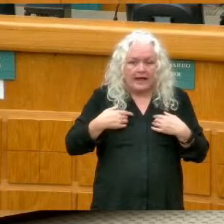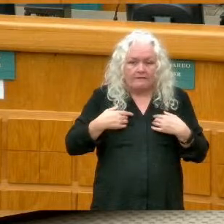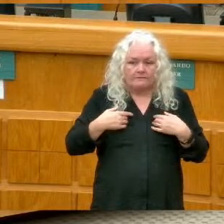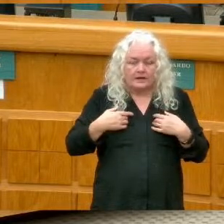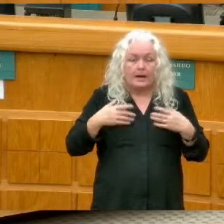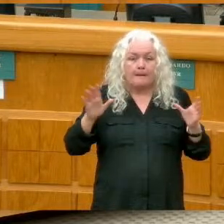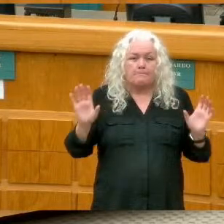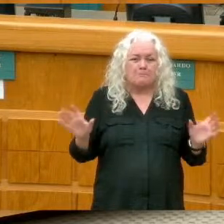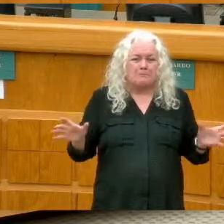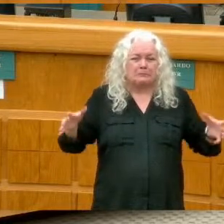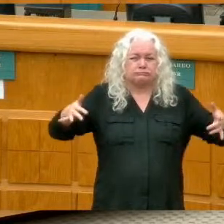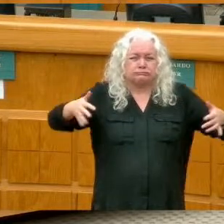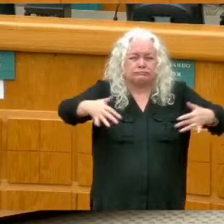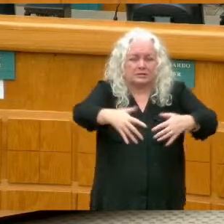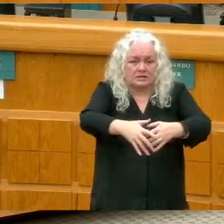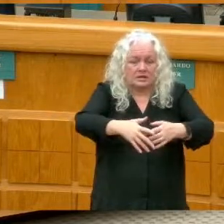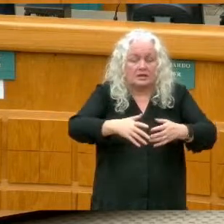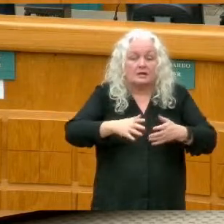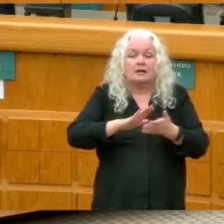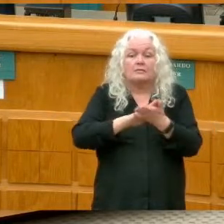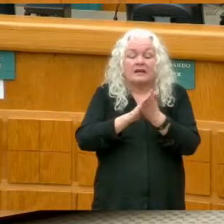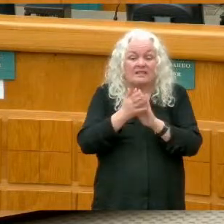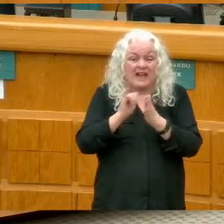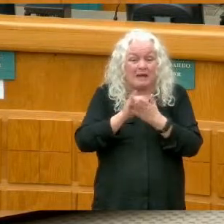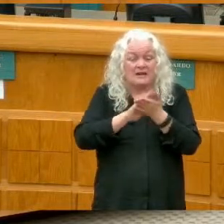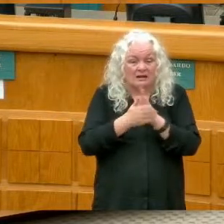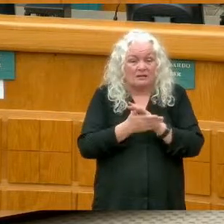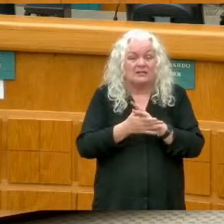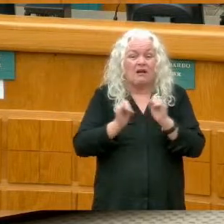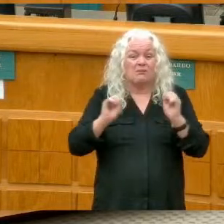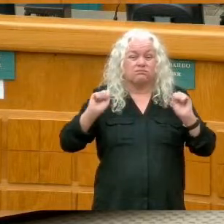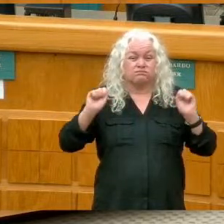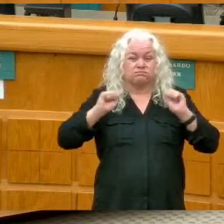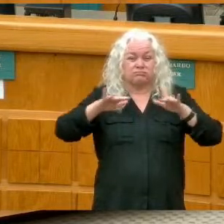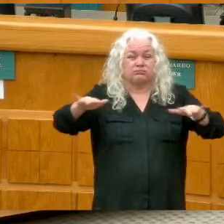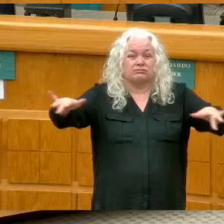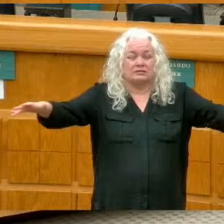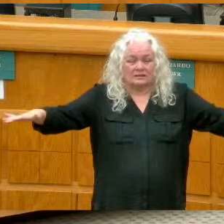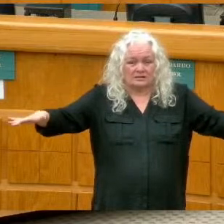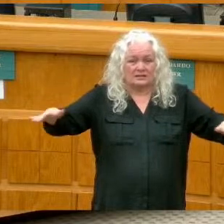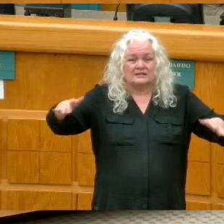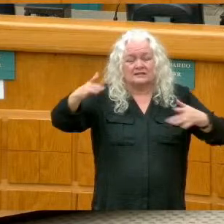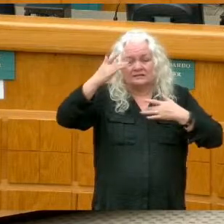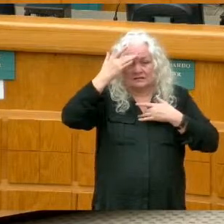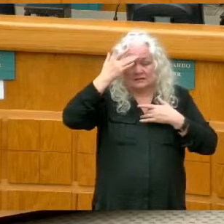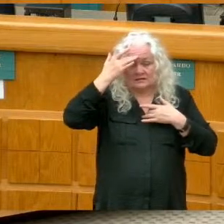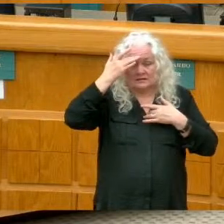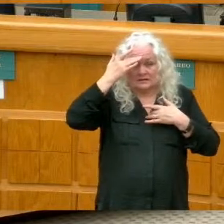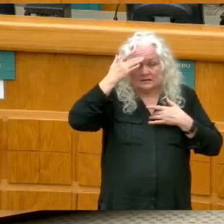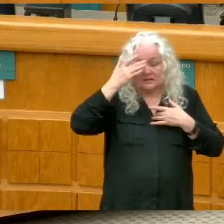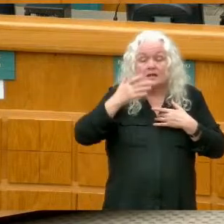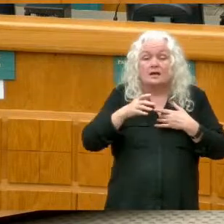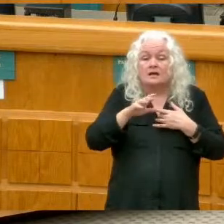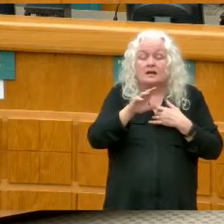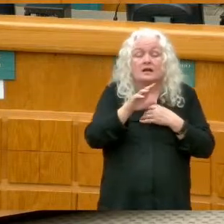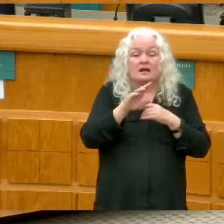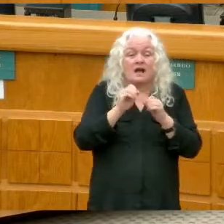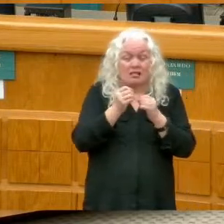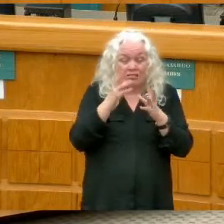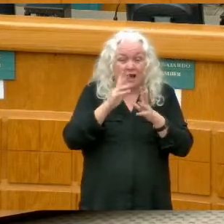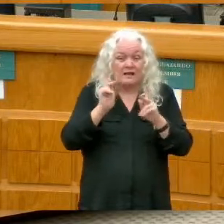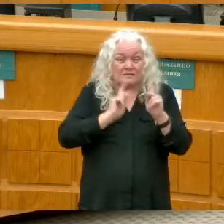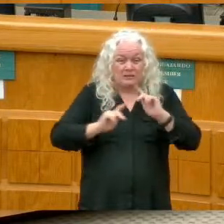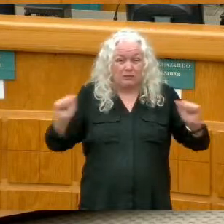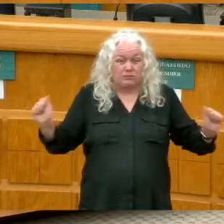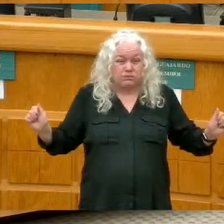gatherings because they will turn into mass infections. We cannot have mass gatherings because they will turn into mass